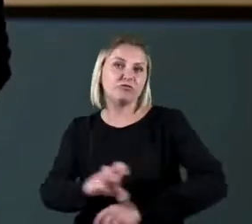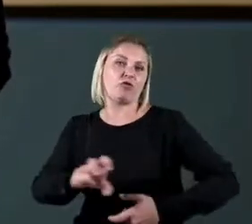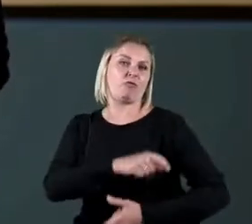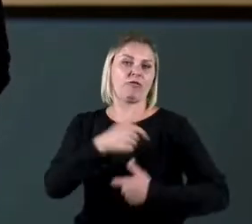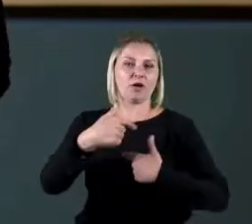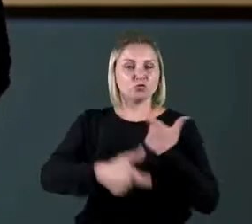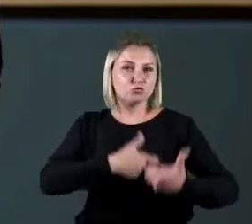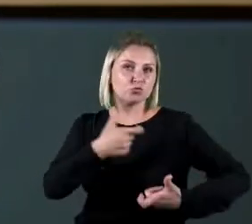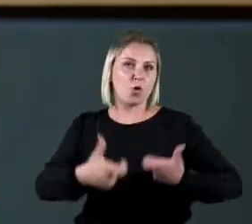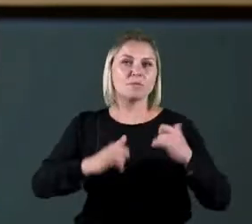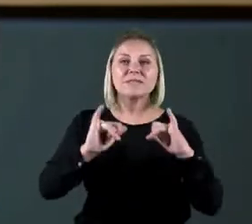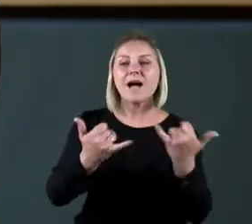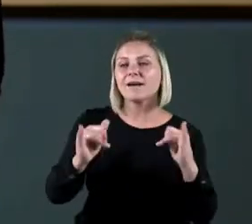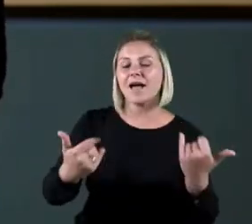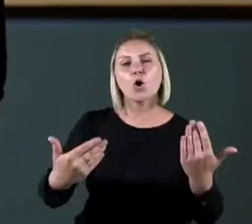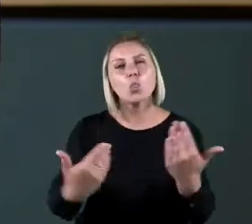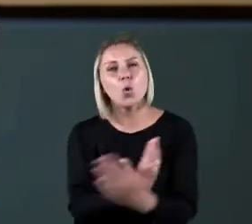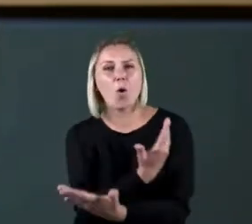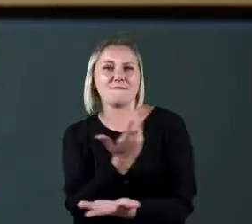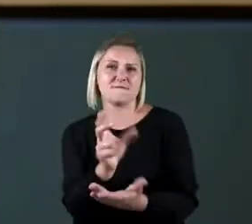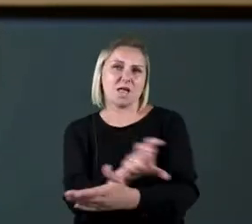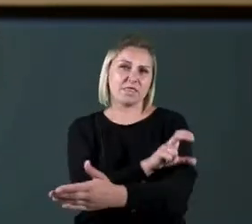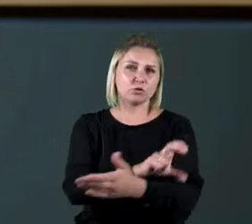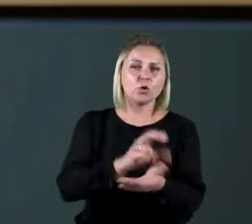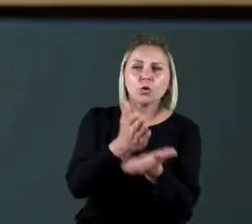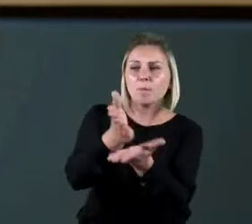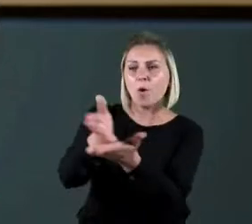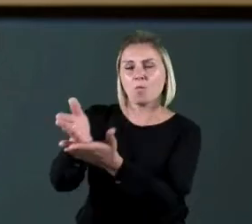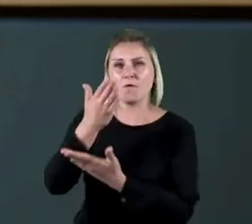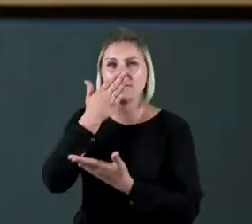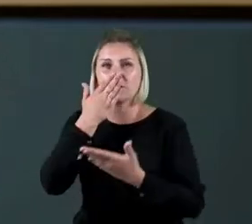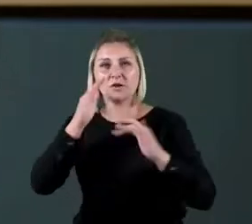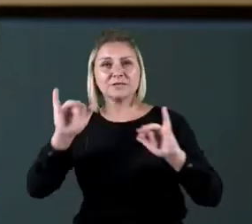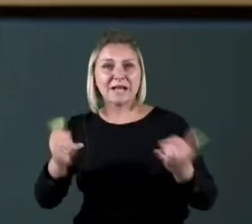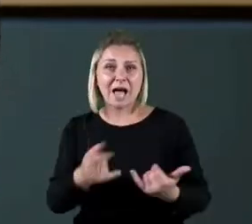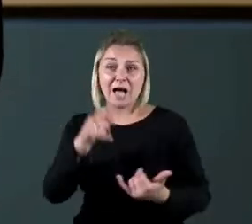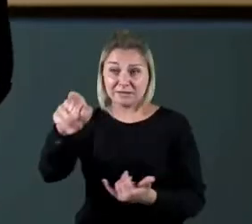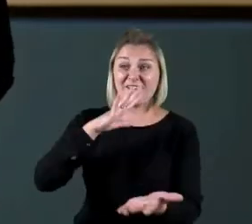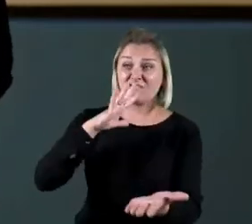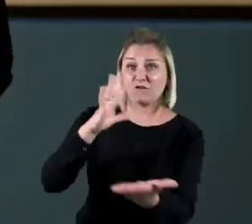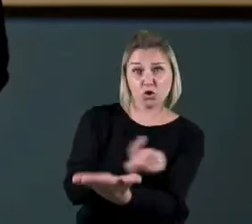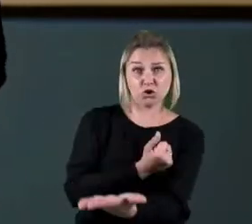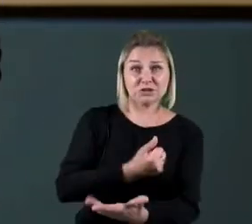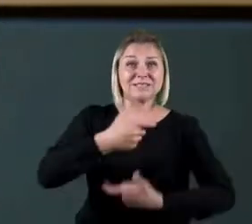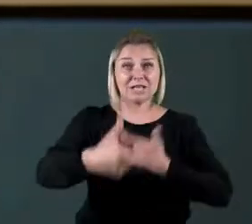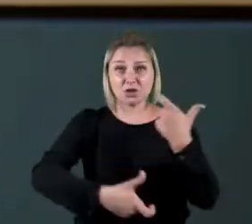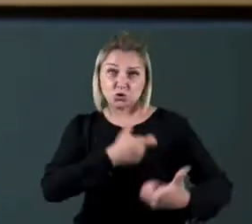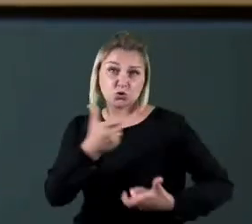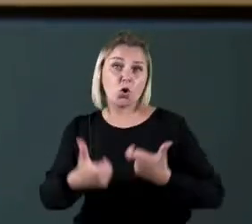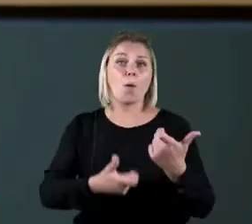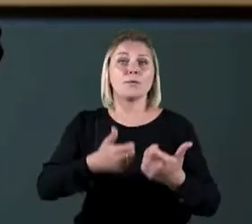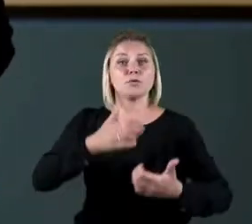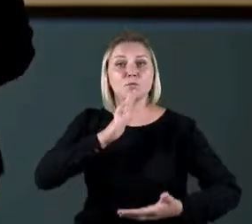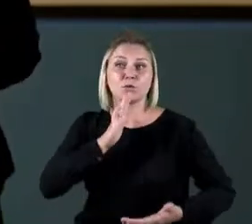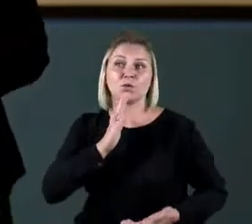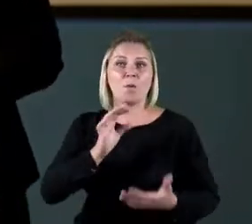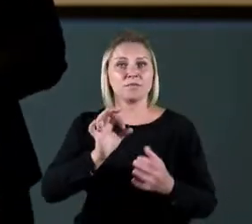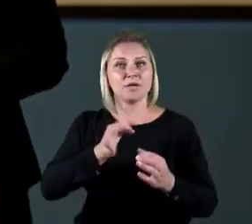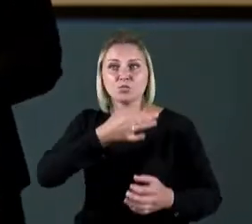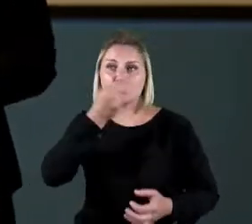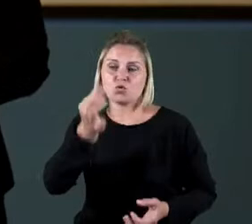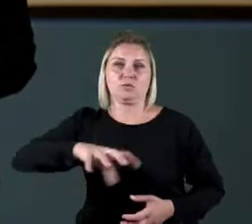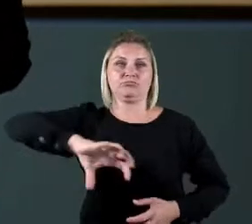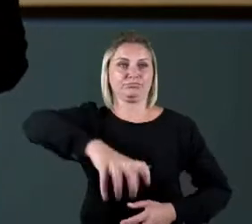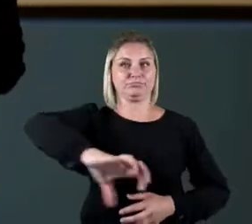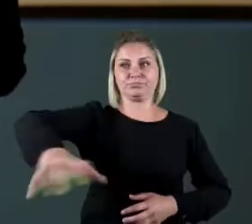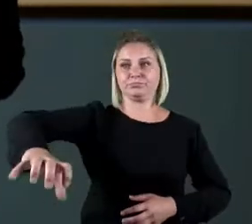new technologies can be implemented and can be deployed to gain competitiveness in different sectors. We're developing the